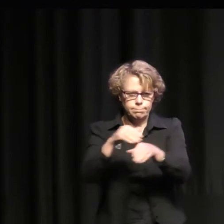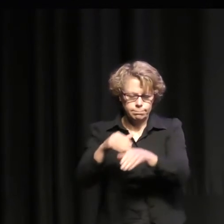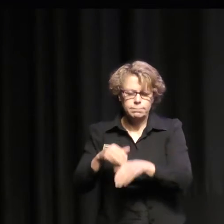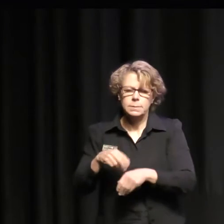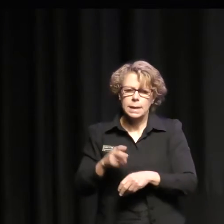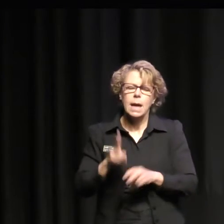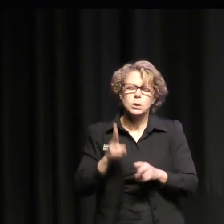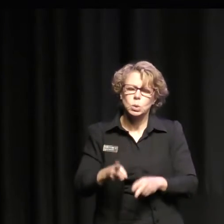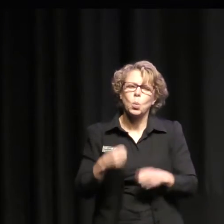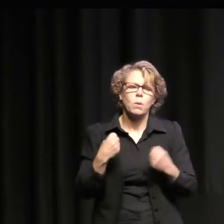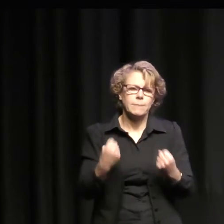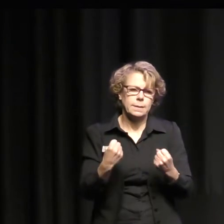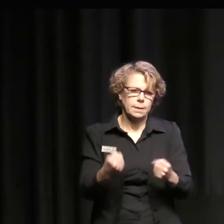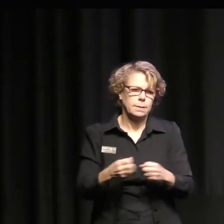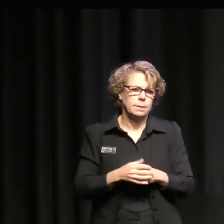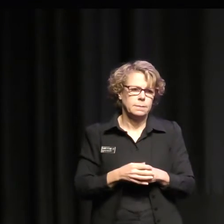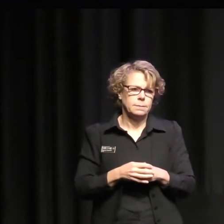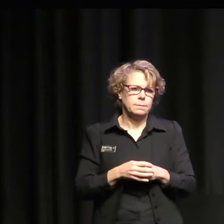that important.